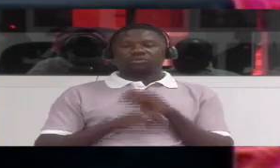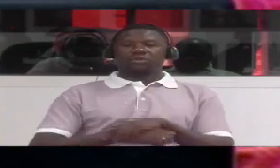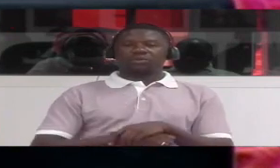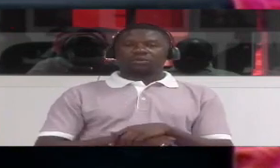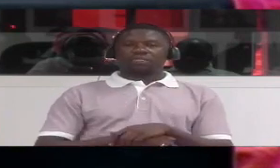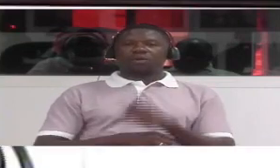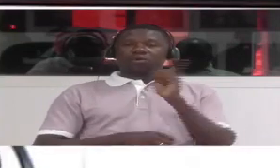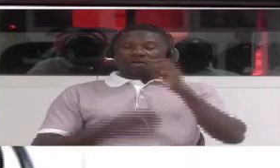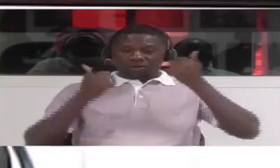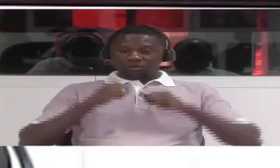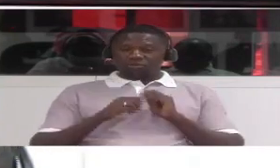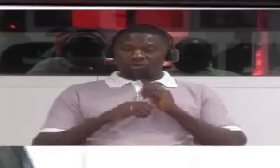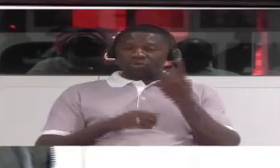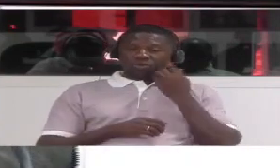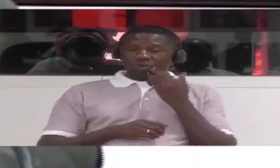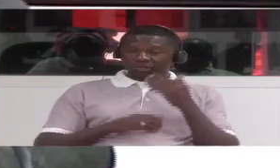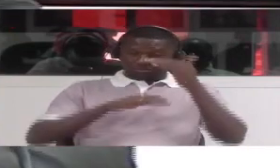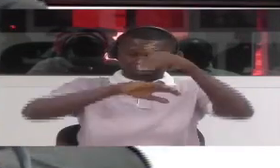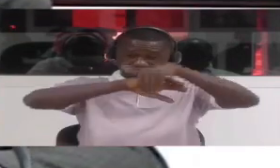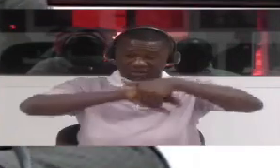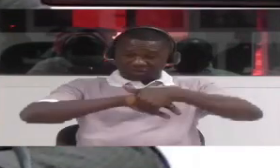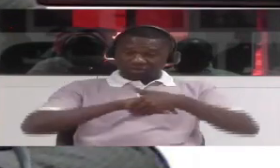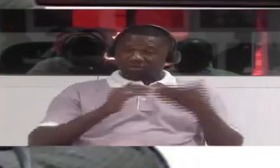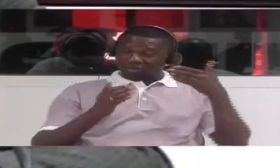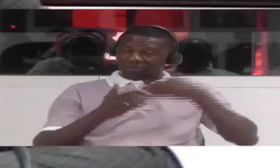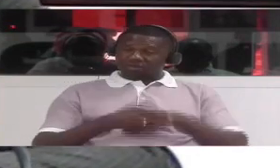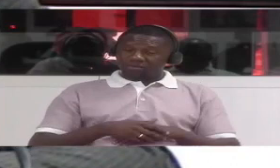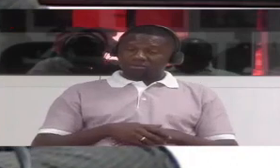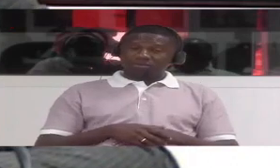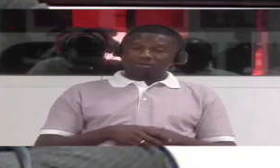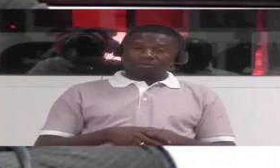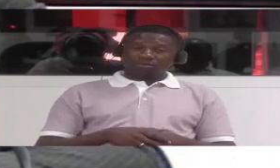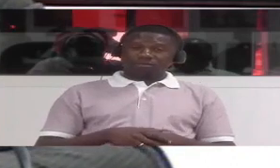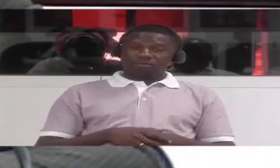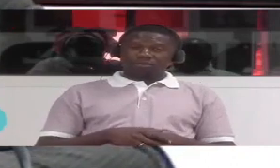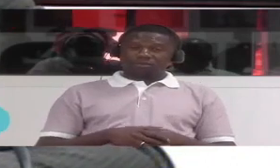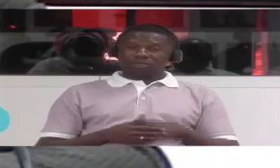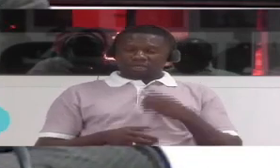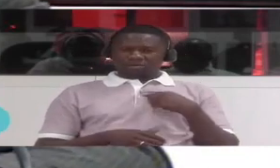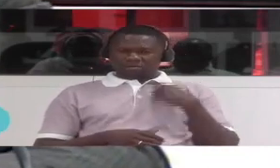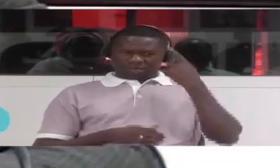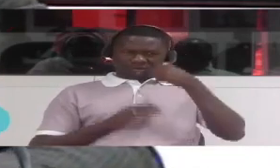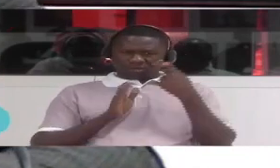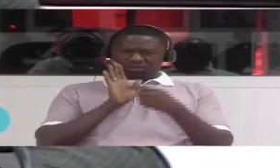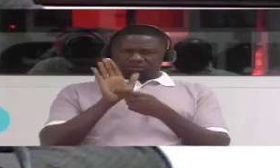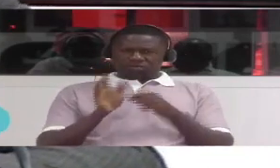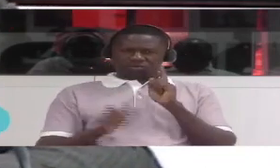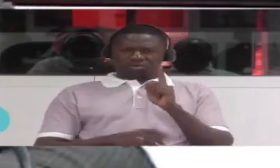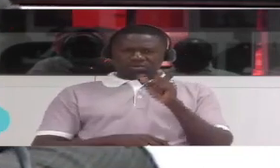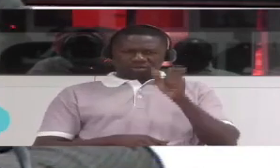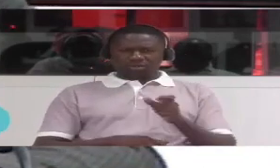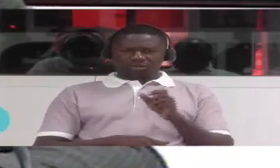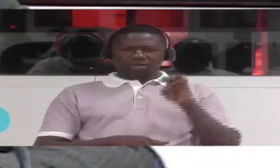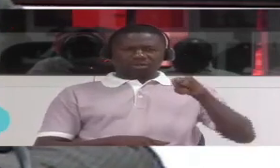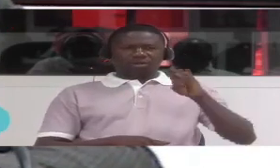arrived? Well, I actually recognized one Mohammed Haidara when he was leaving, before he came